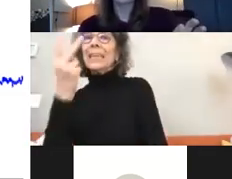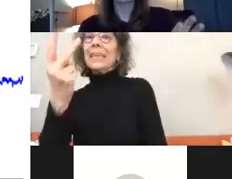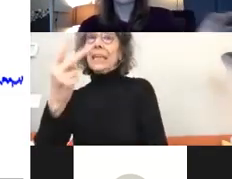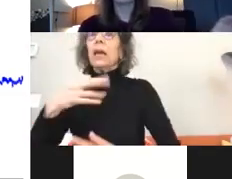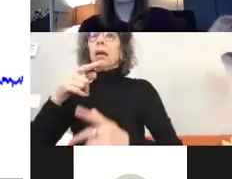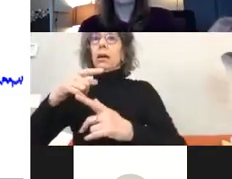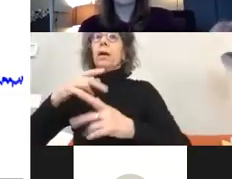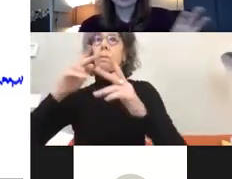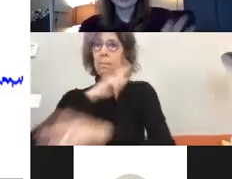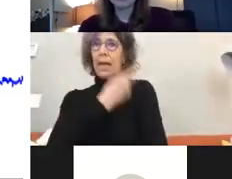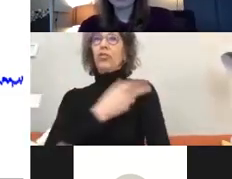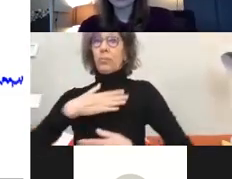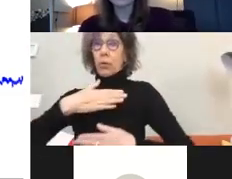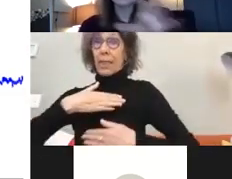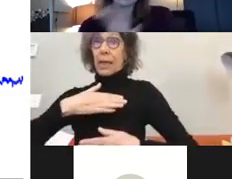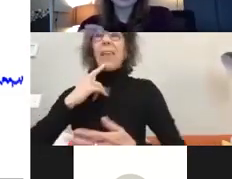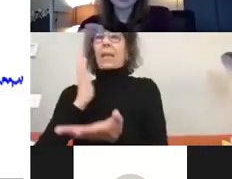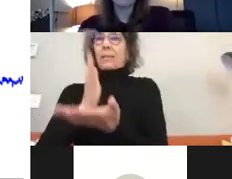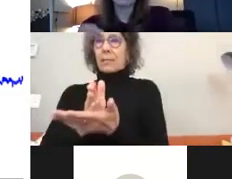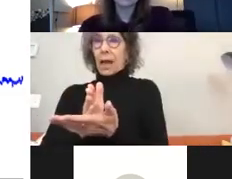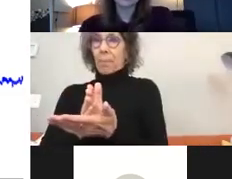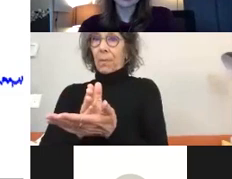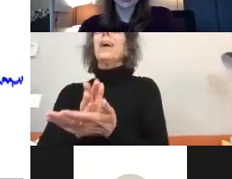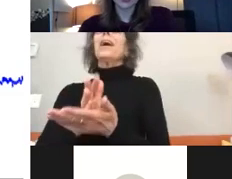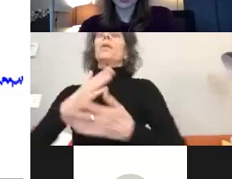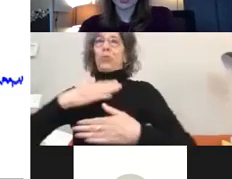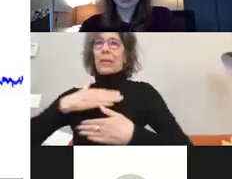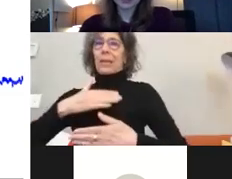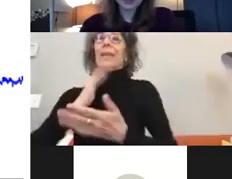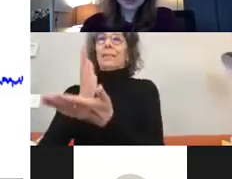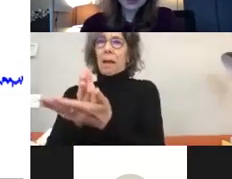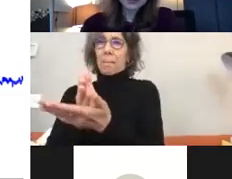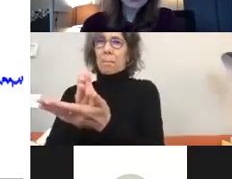patient then stops breathing and then breathes again, stop breathing, and so on.